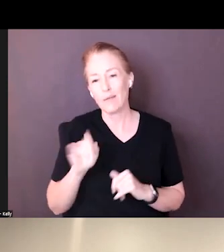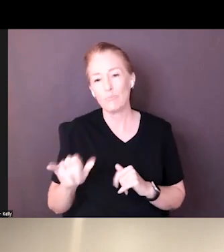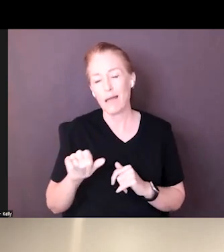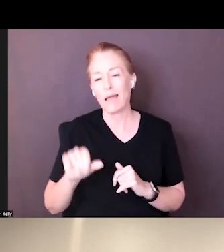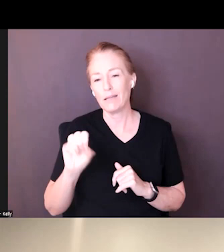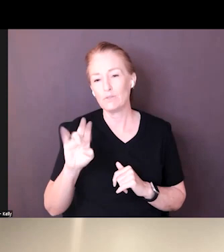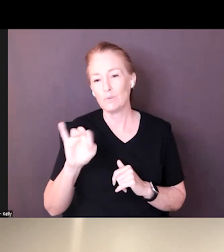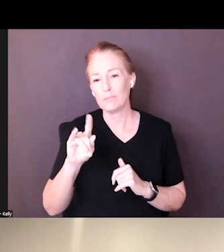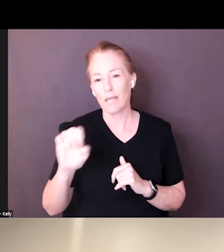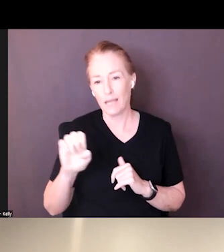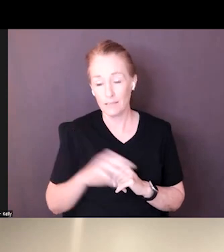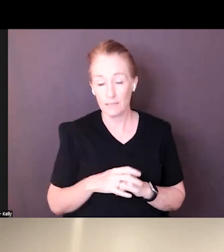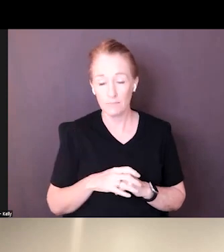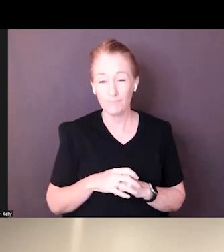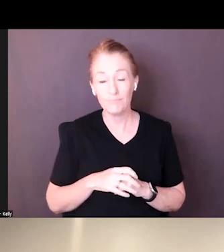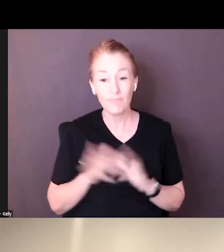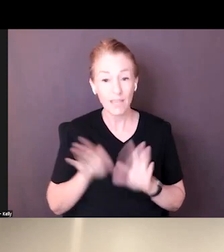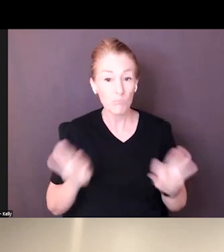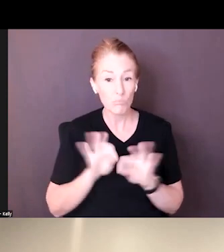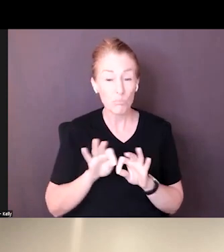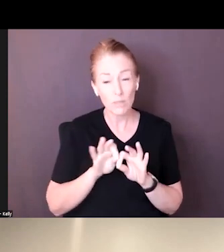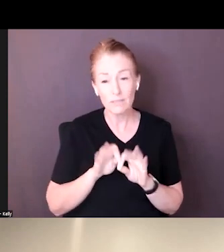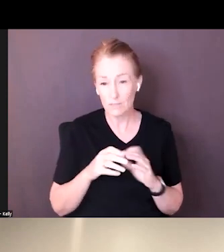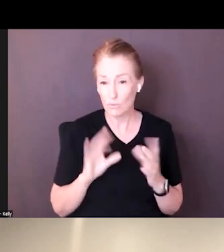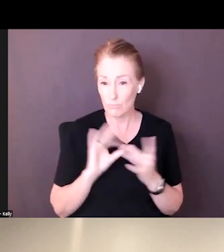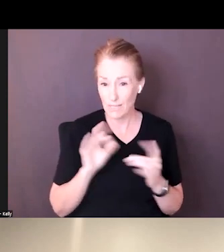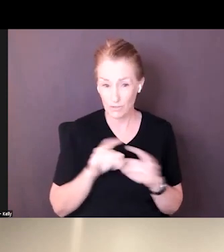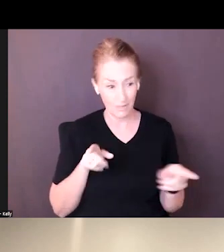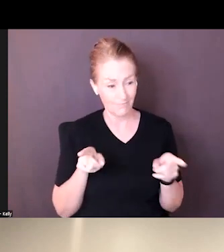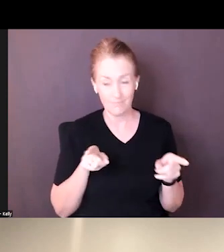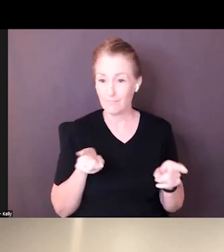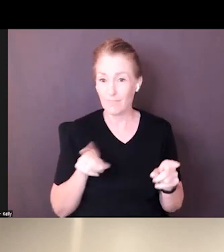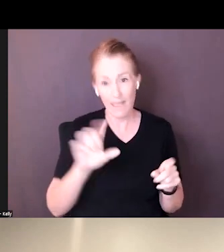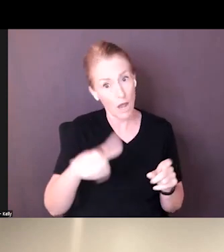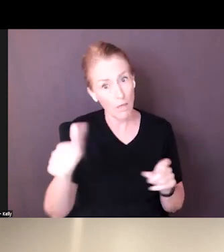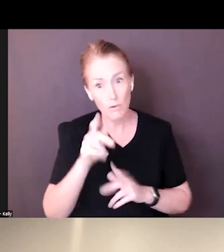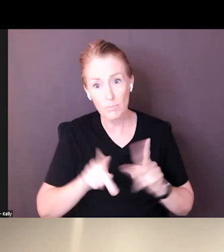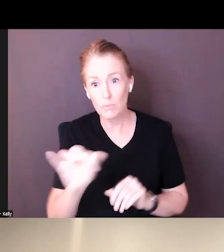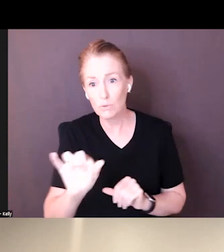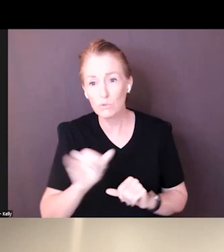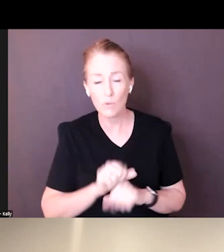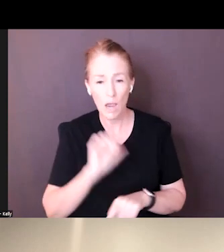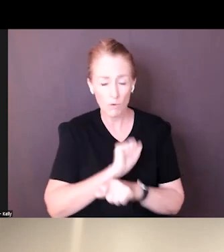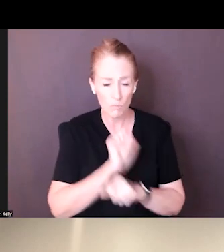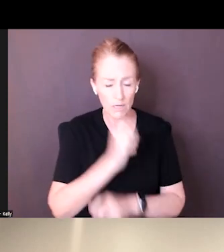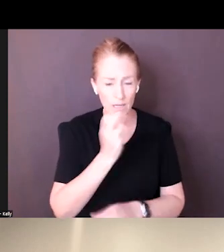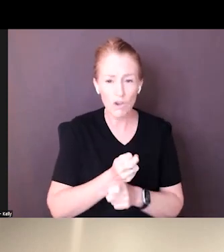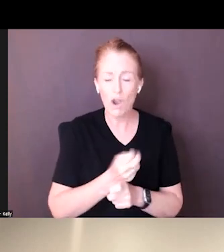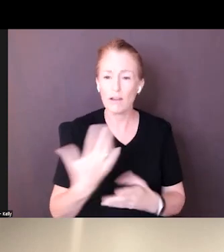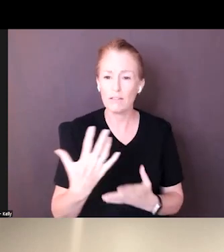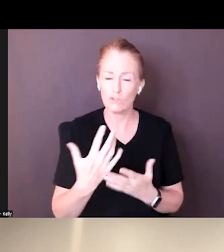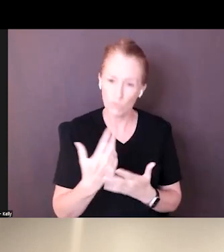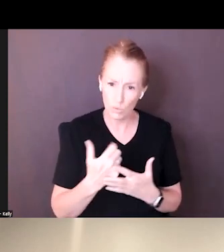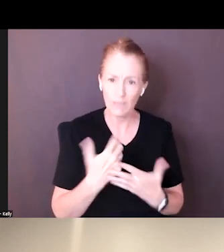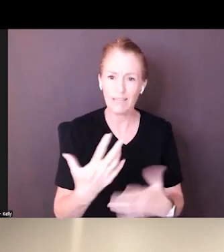mention that these people and many others we talk to are really working hard to get help, and it's our systems that are failing